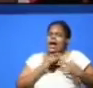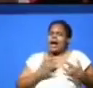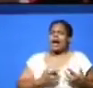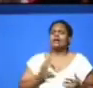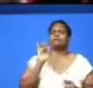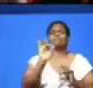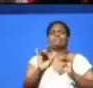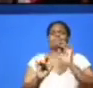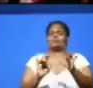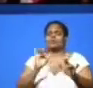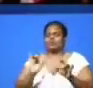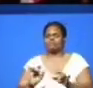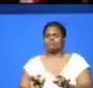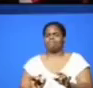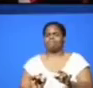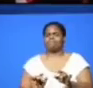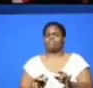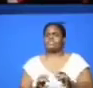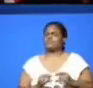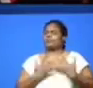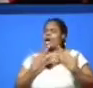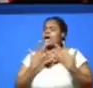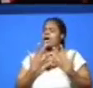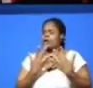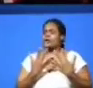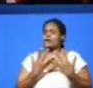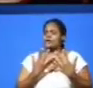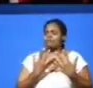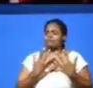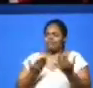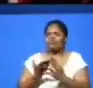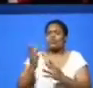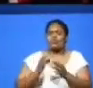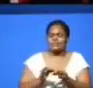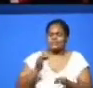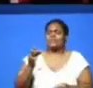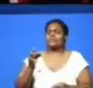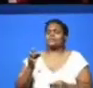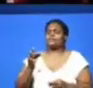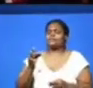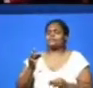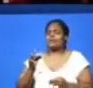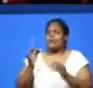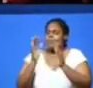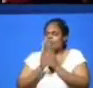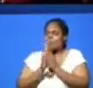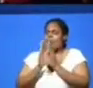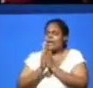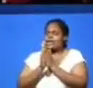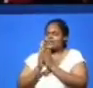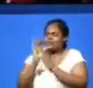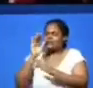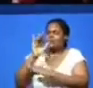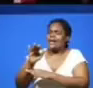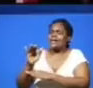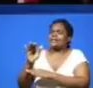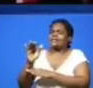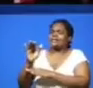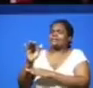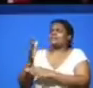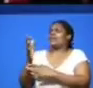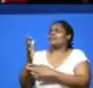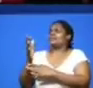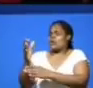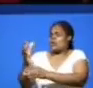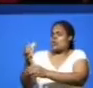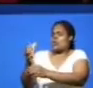every heart that shall be moved by your spirit. But I ask you one favor tonight. Hold the